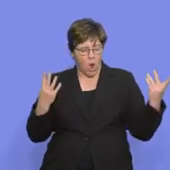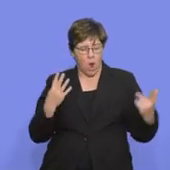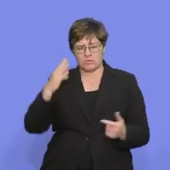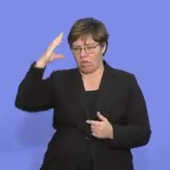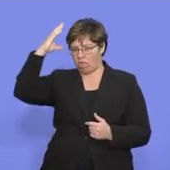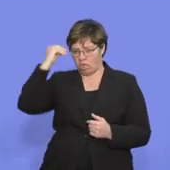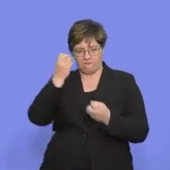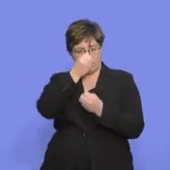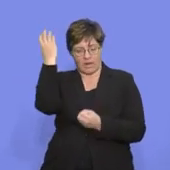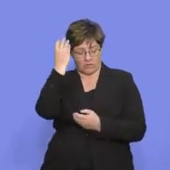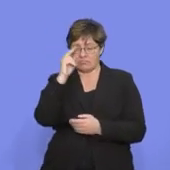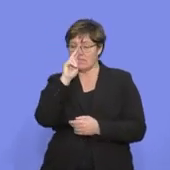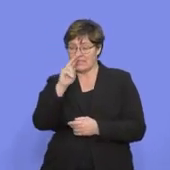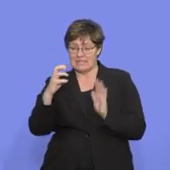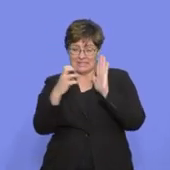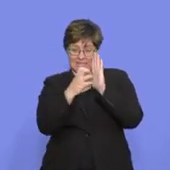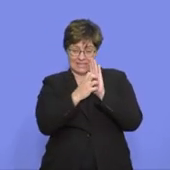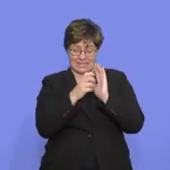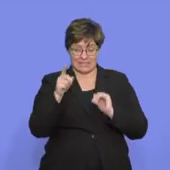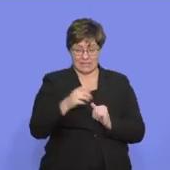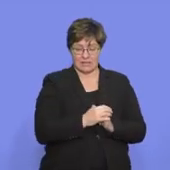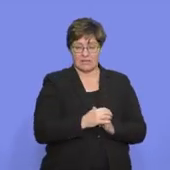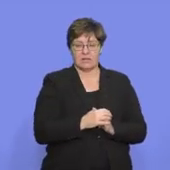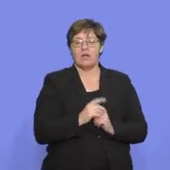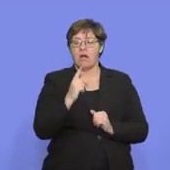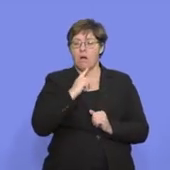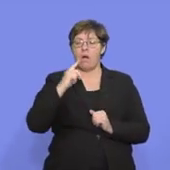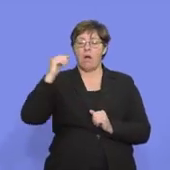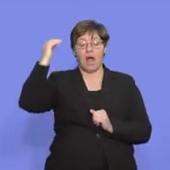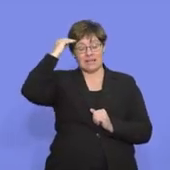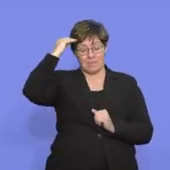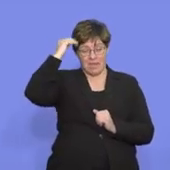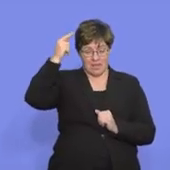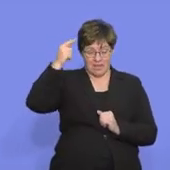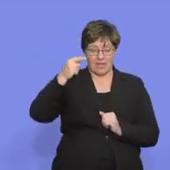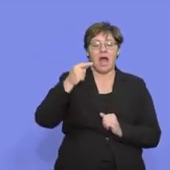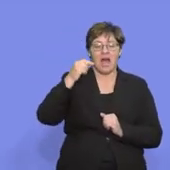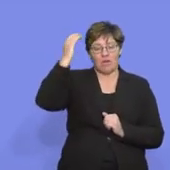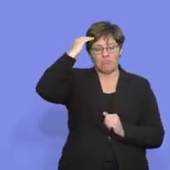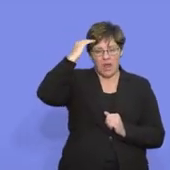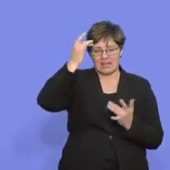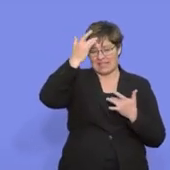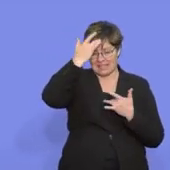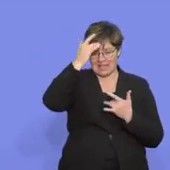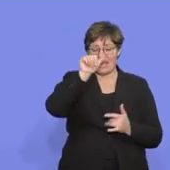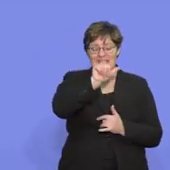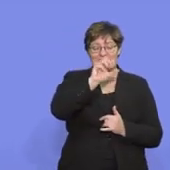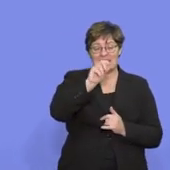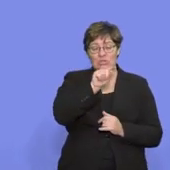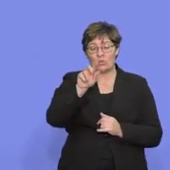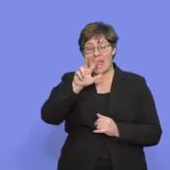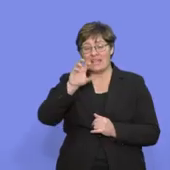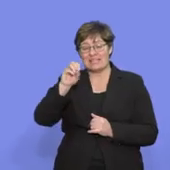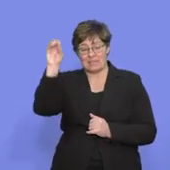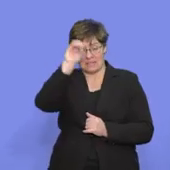infographic here on the side, you will see Alzheimer's is a specific brain disease that accounts to 60 to 80% of dementia cases.